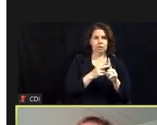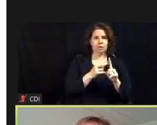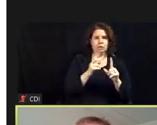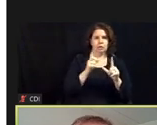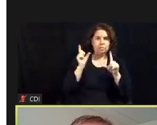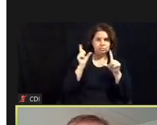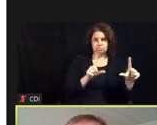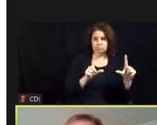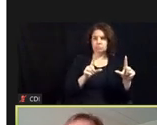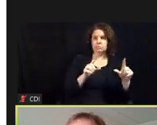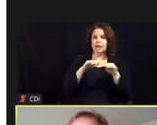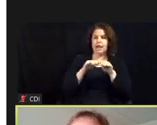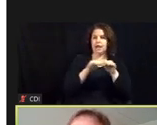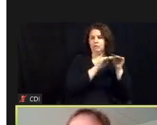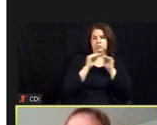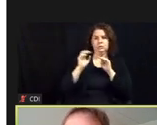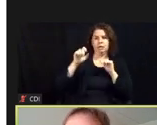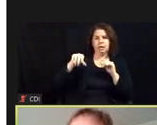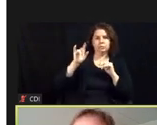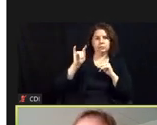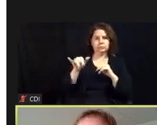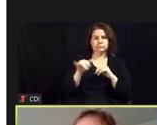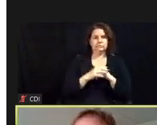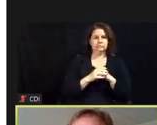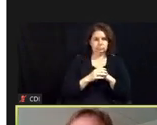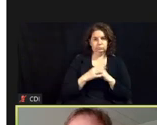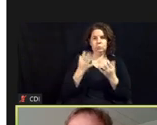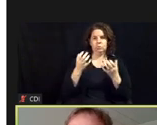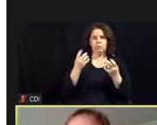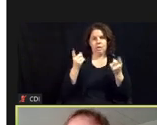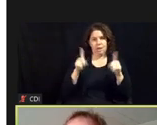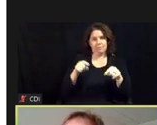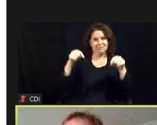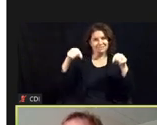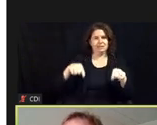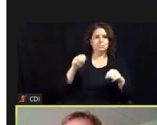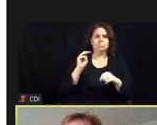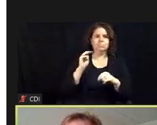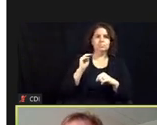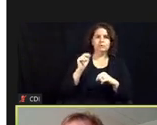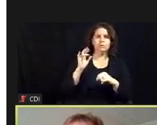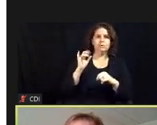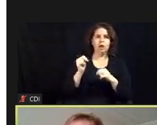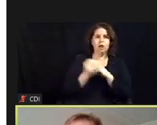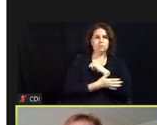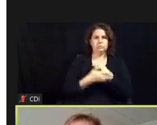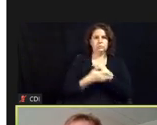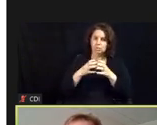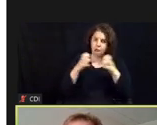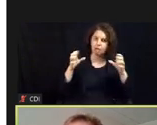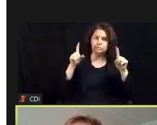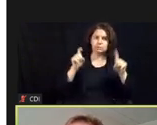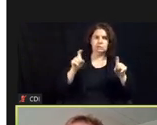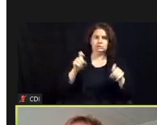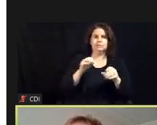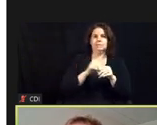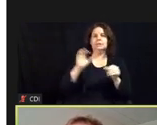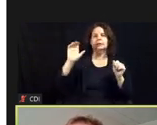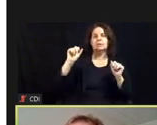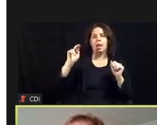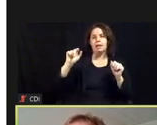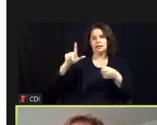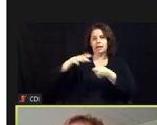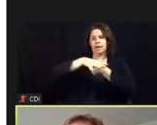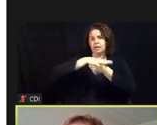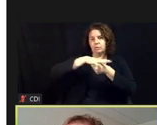Marin County. We have been doing high rates of testing in the Canal area of San Rafael, for example, in Novato, areas where we know the virus